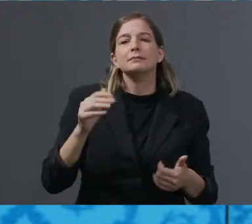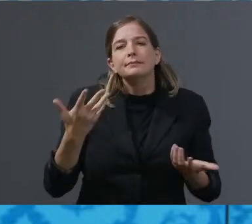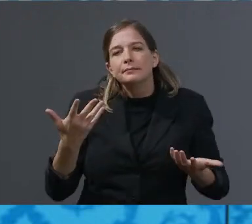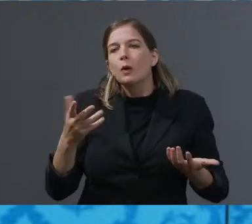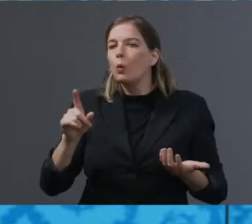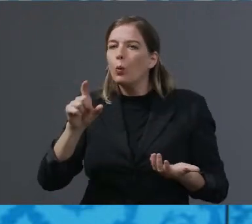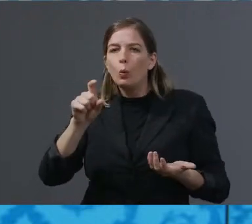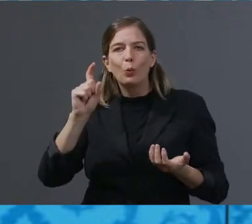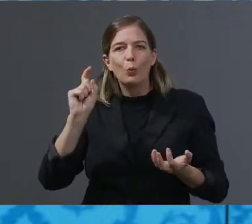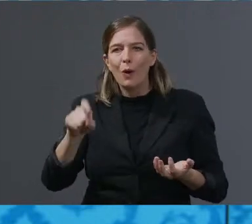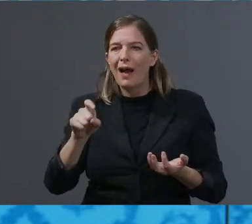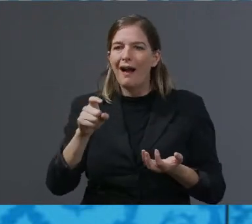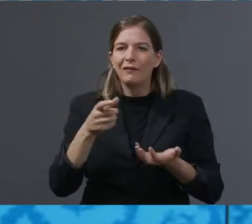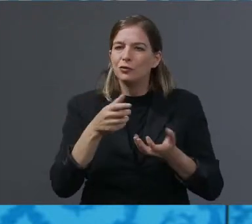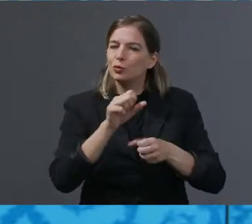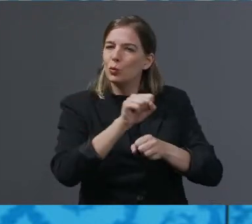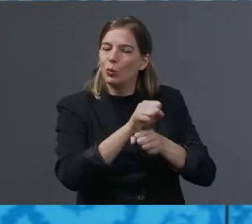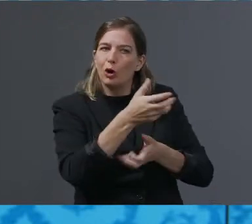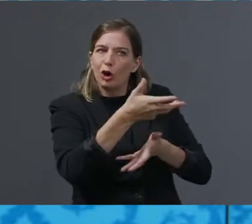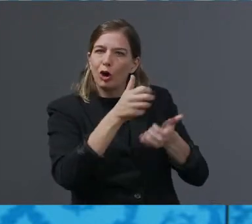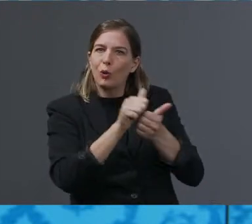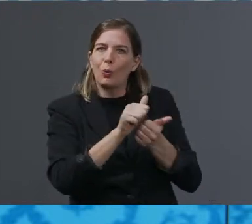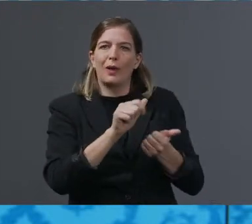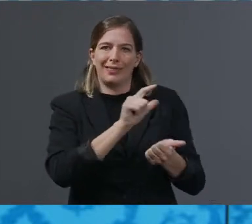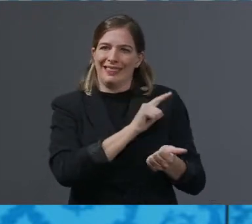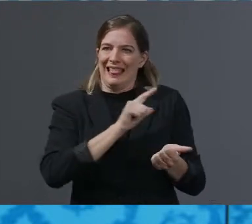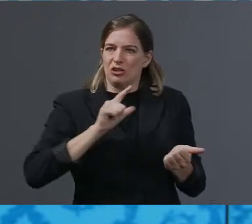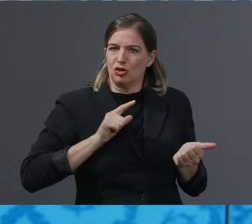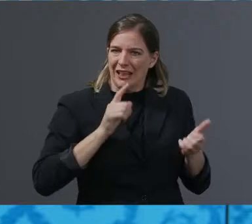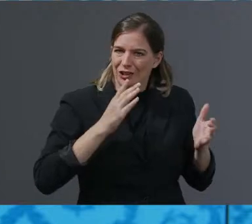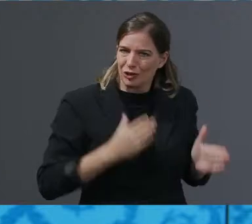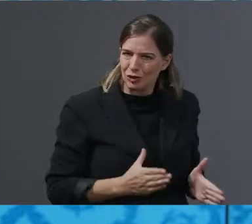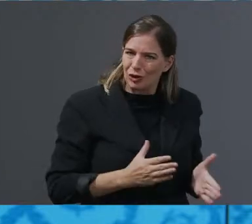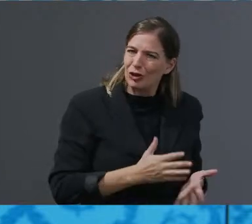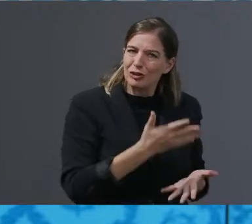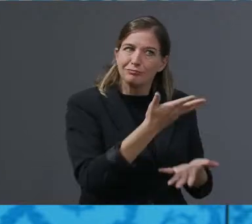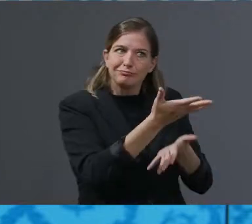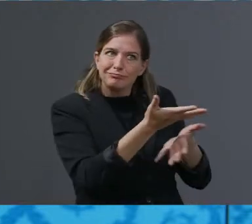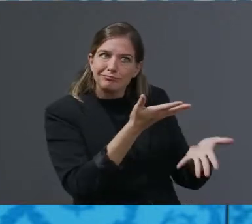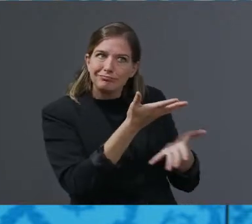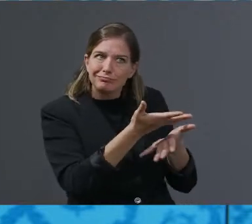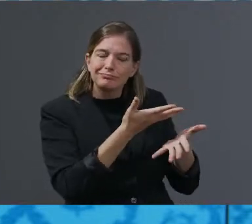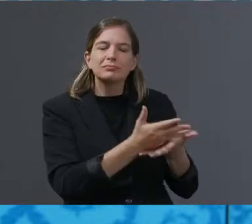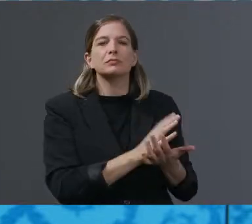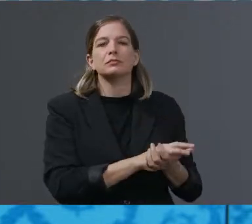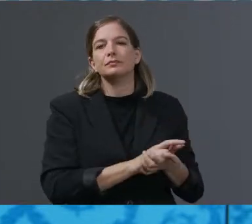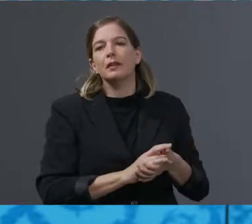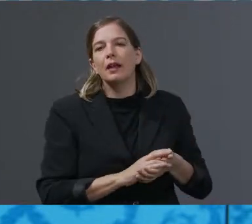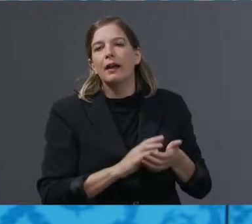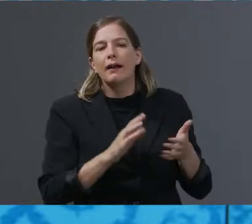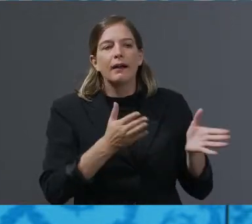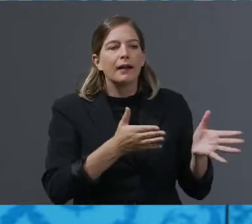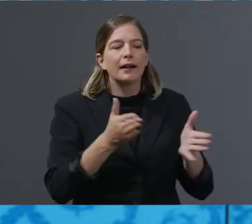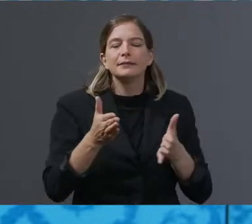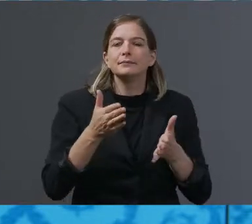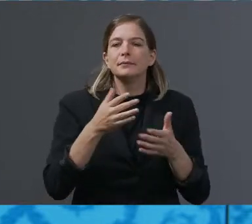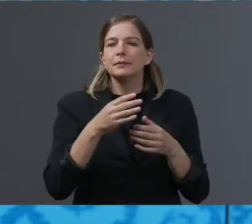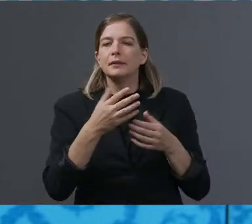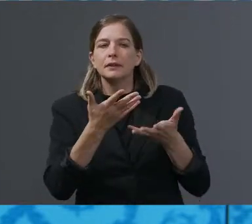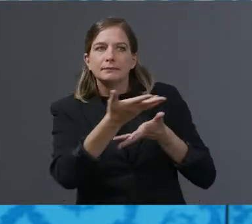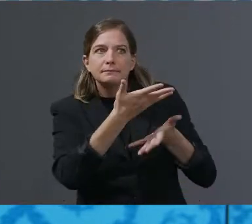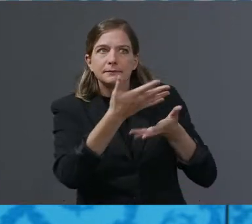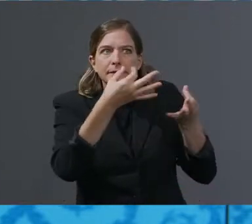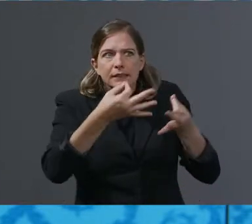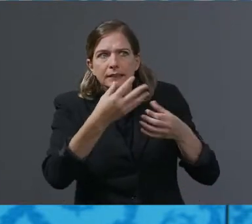work with legislative leadership on, or the legislature, or some type of guidance. But there